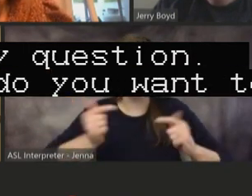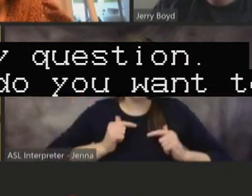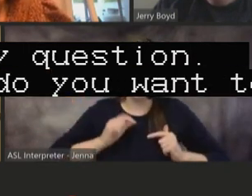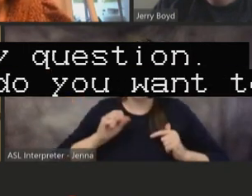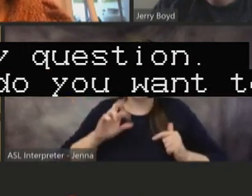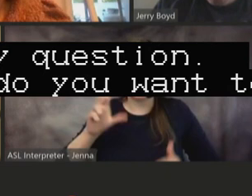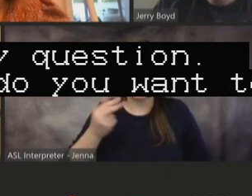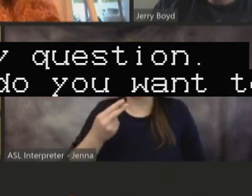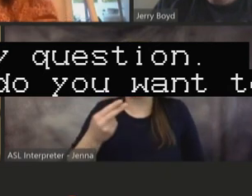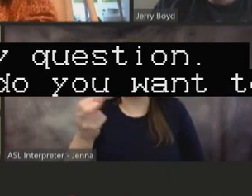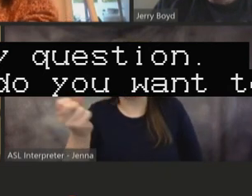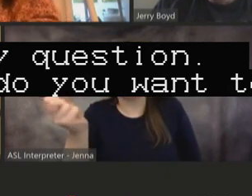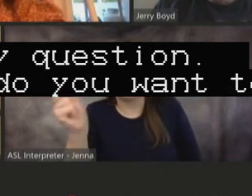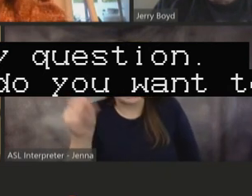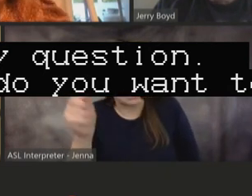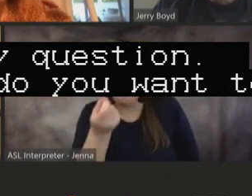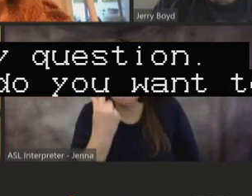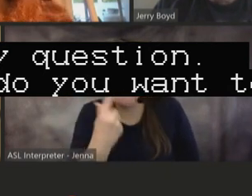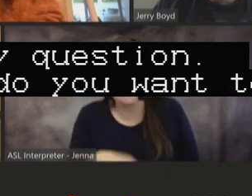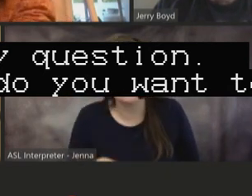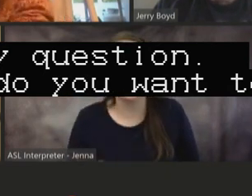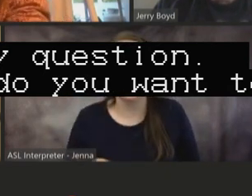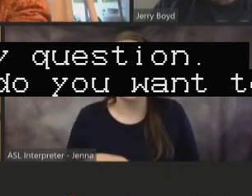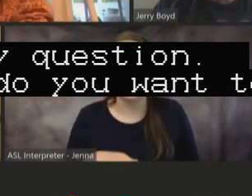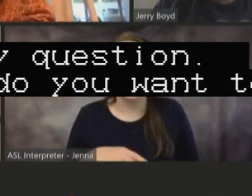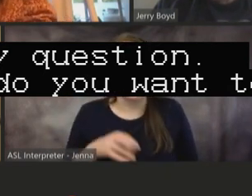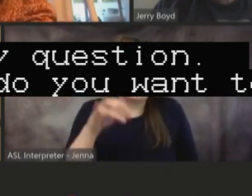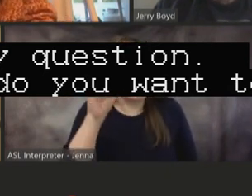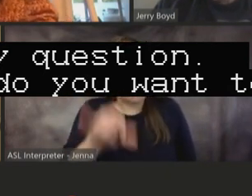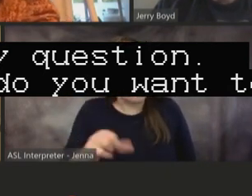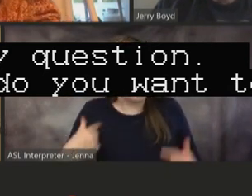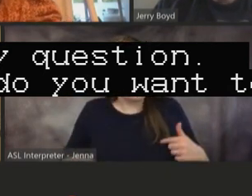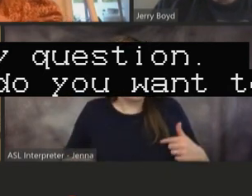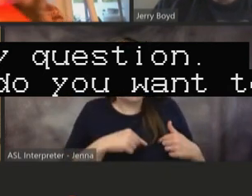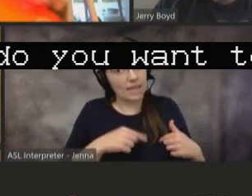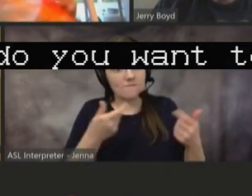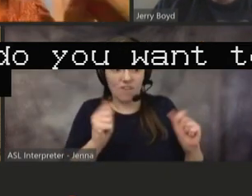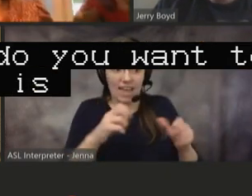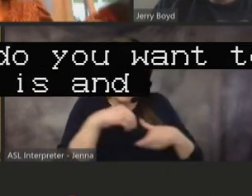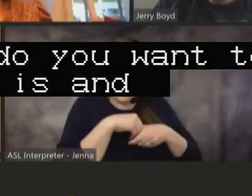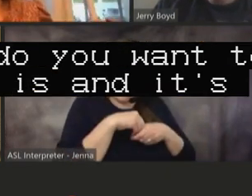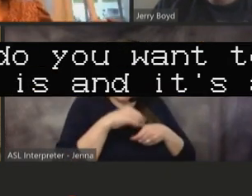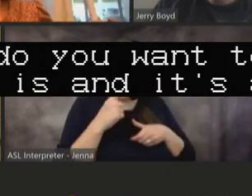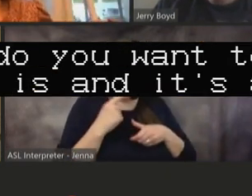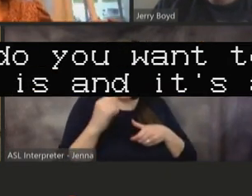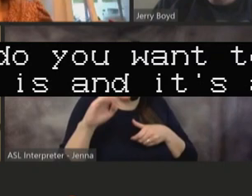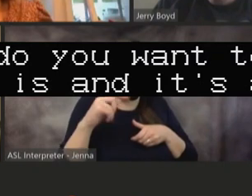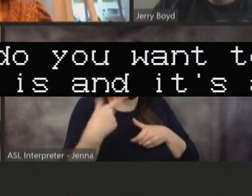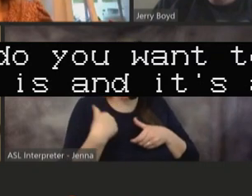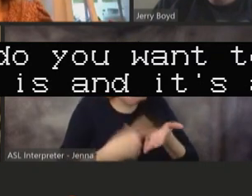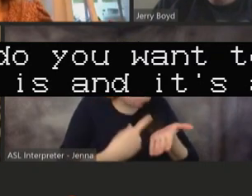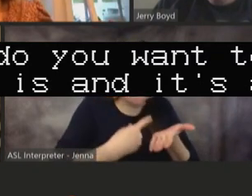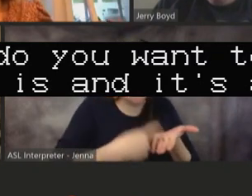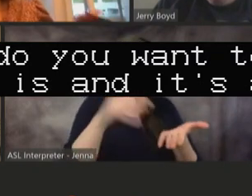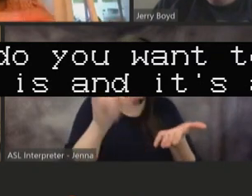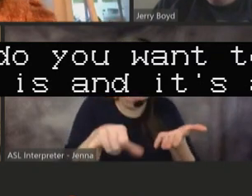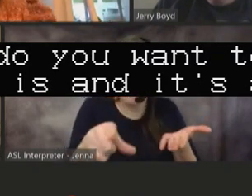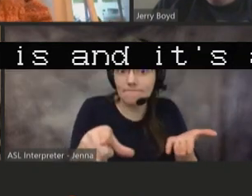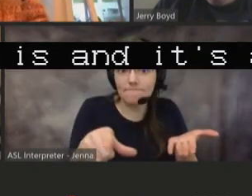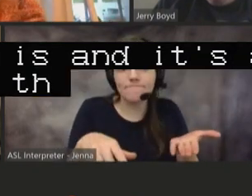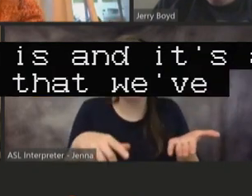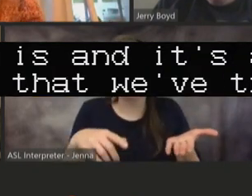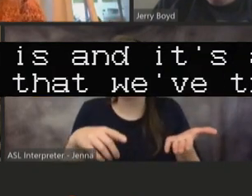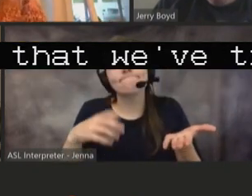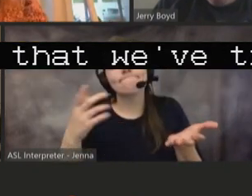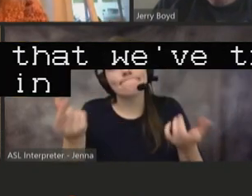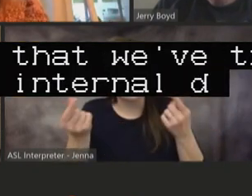Yeah, that is, and it's also something that we've tried to have some internal discussions about. Some of the things that happen in